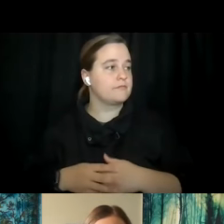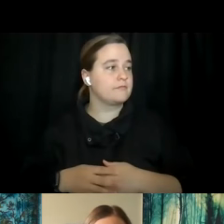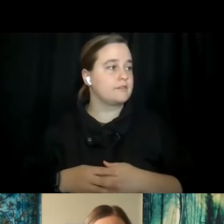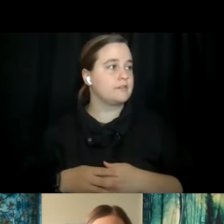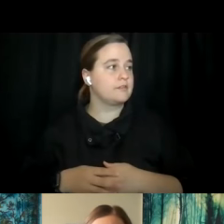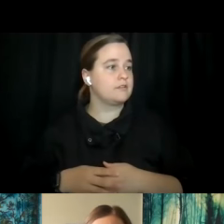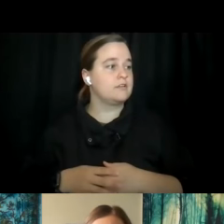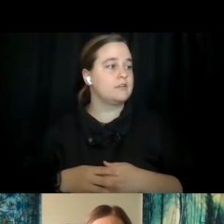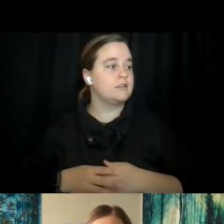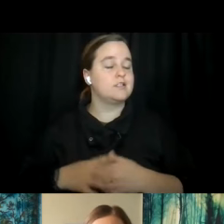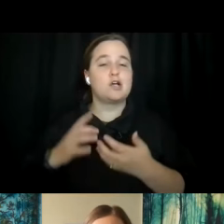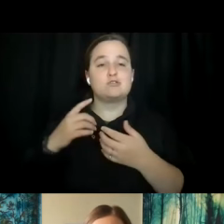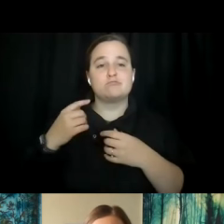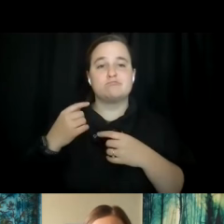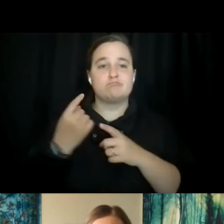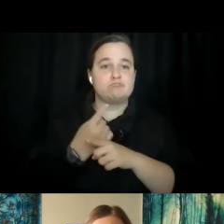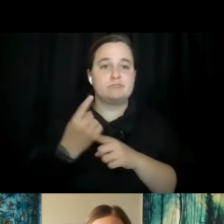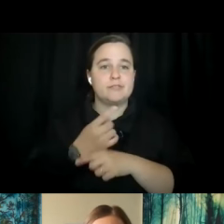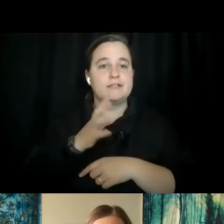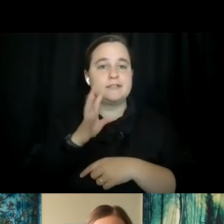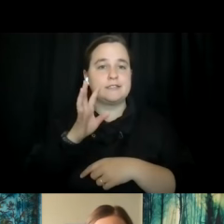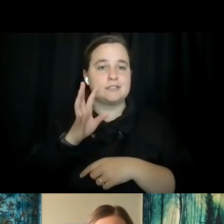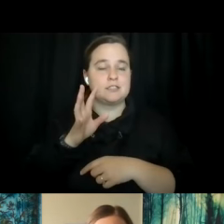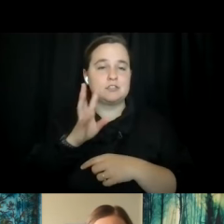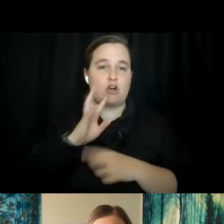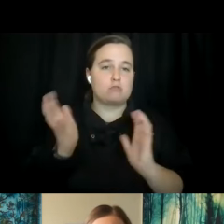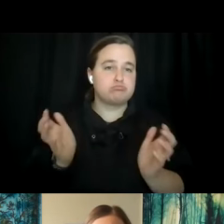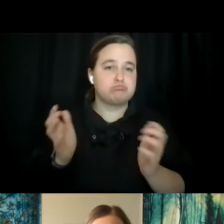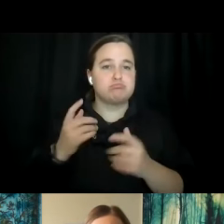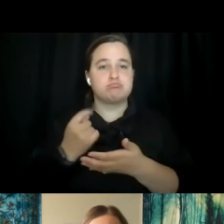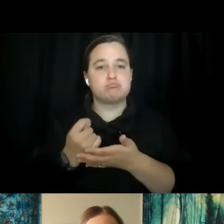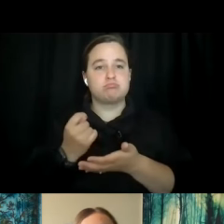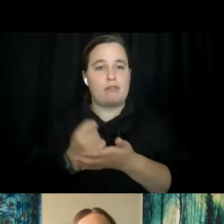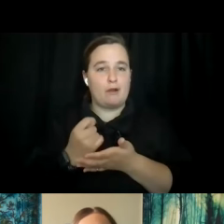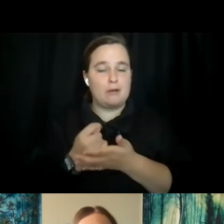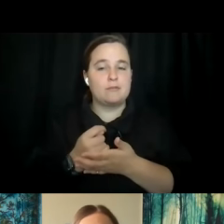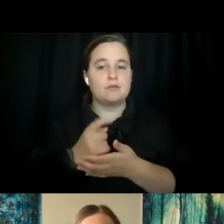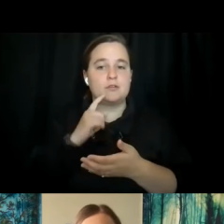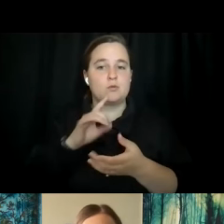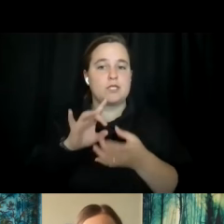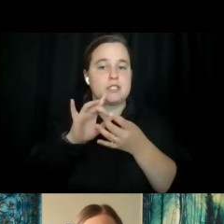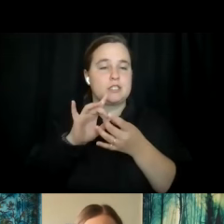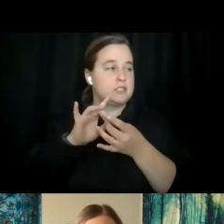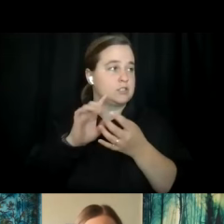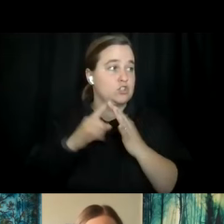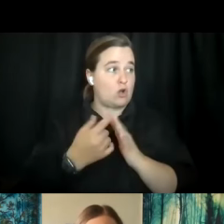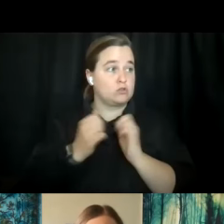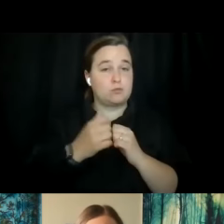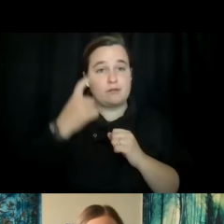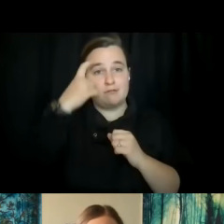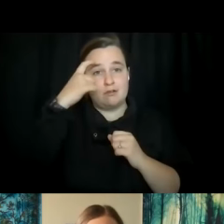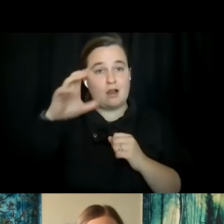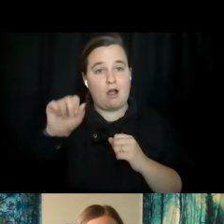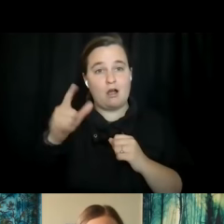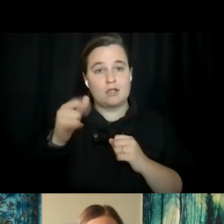So traditional talk therapies start at the cognition part, but how can it restore that connection with your